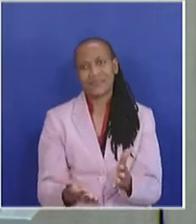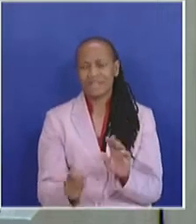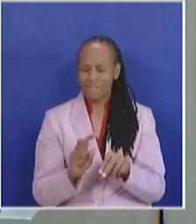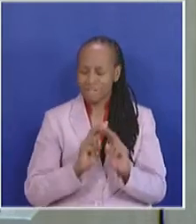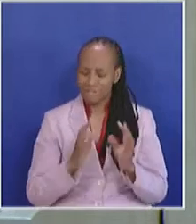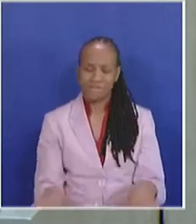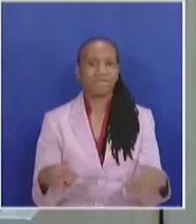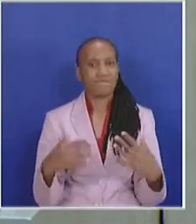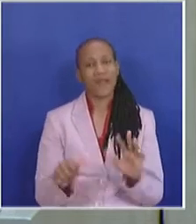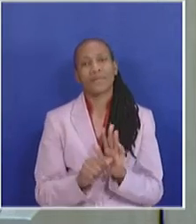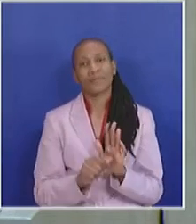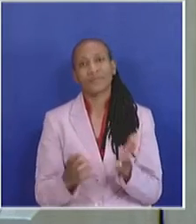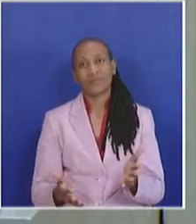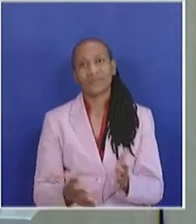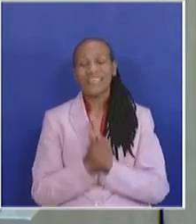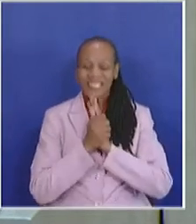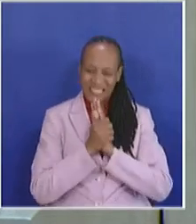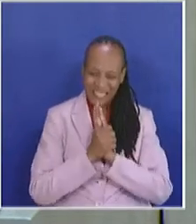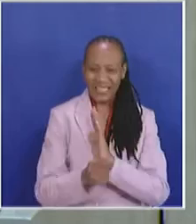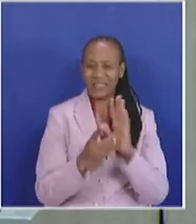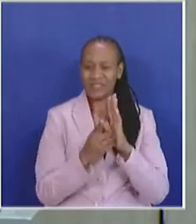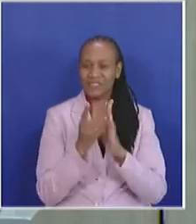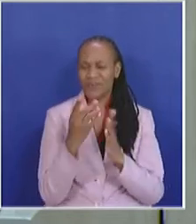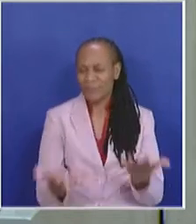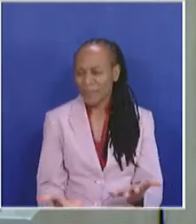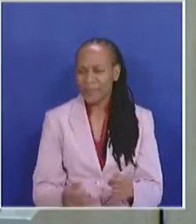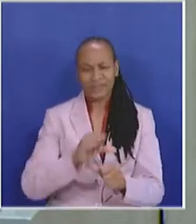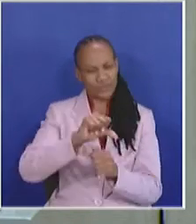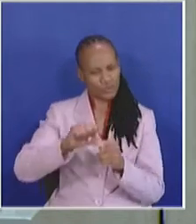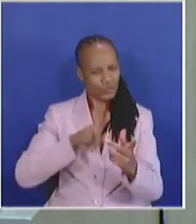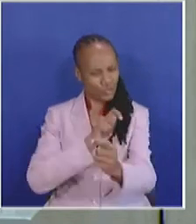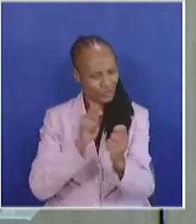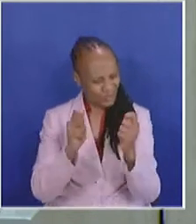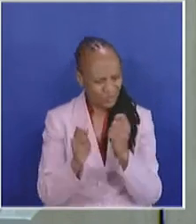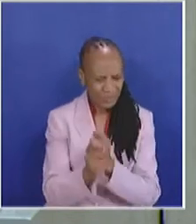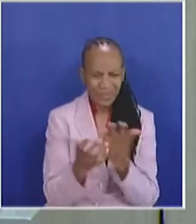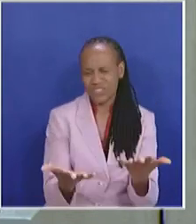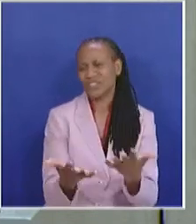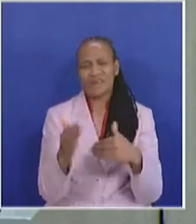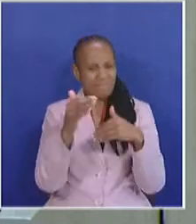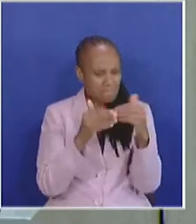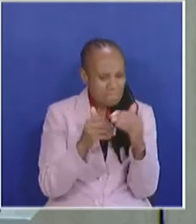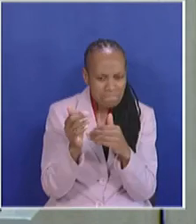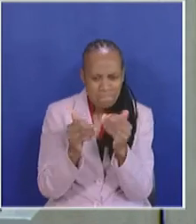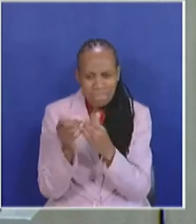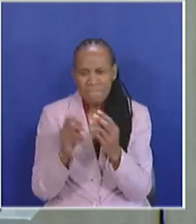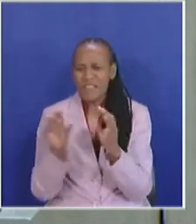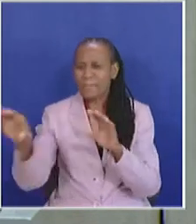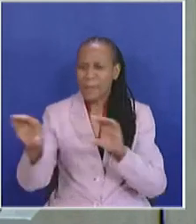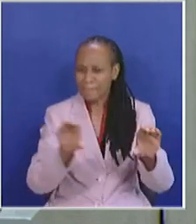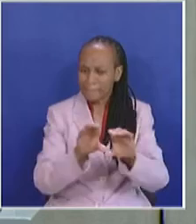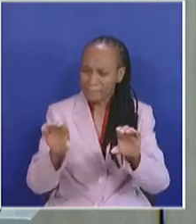vital. Skills development and social transformation. Infrastructure investment is a